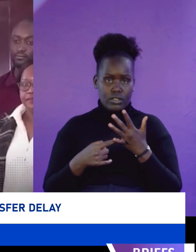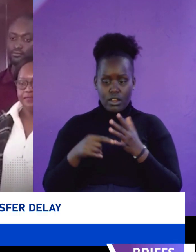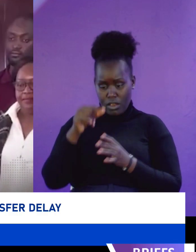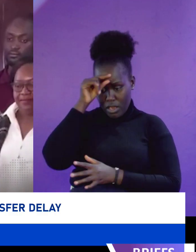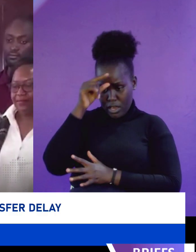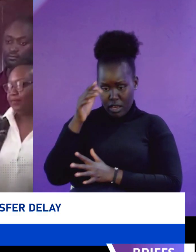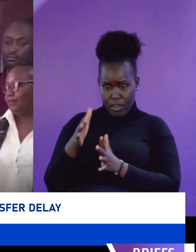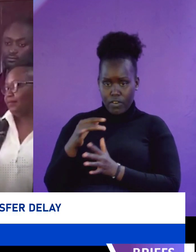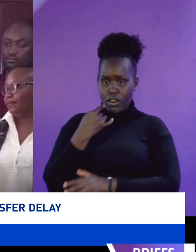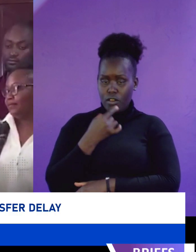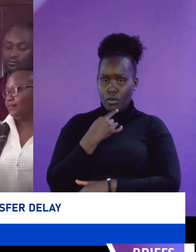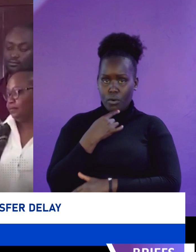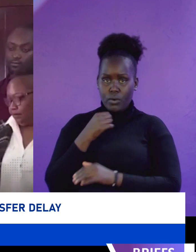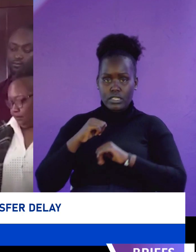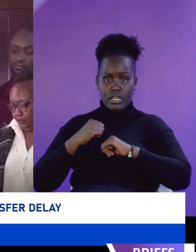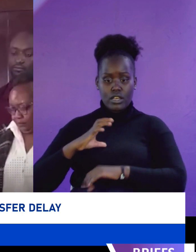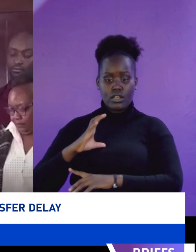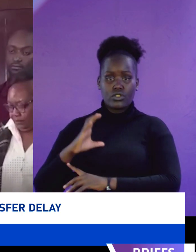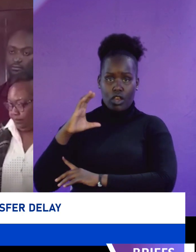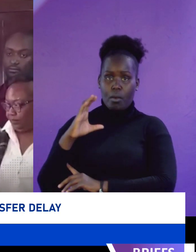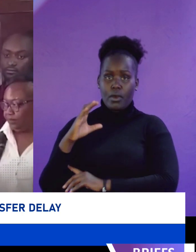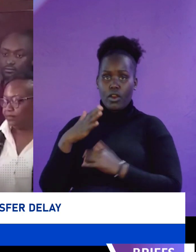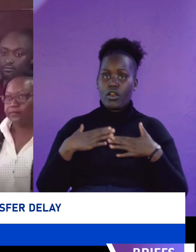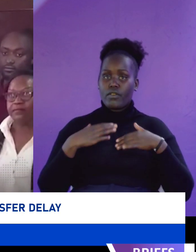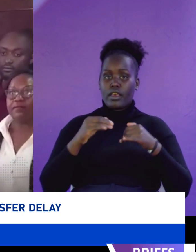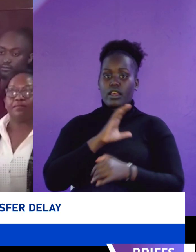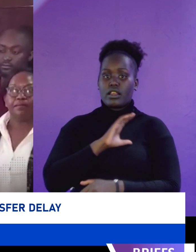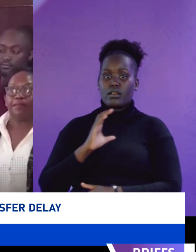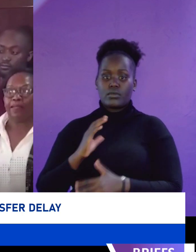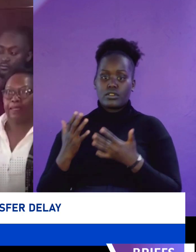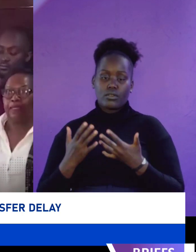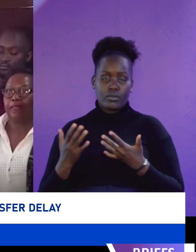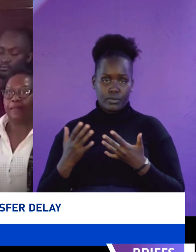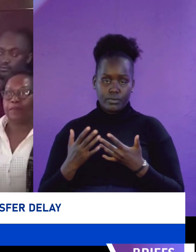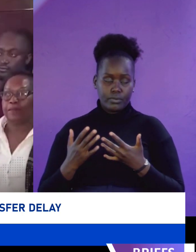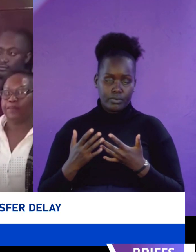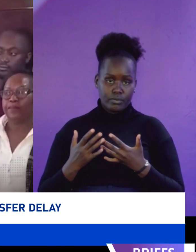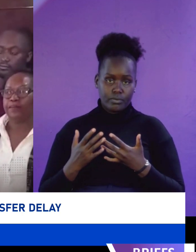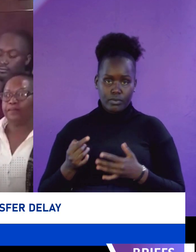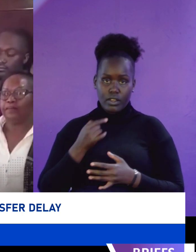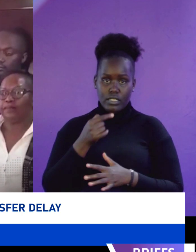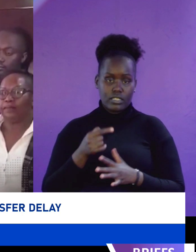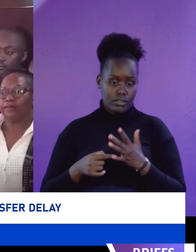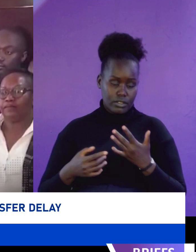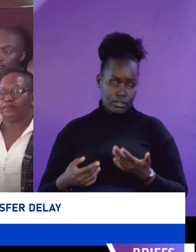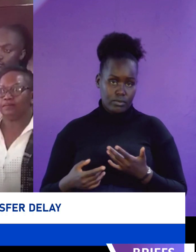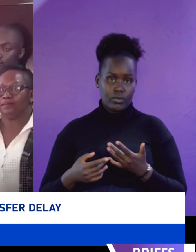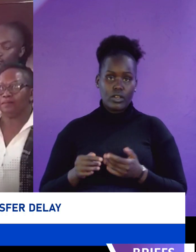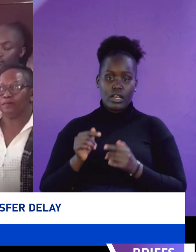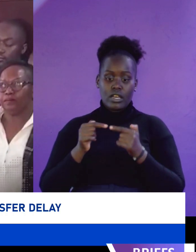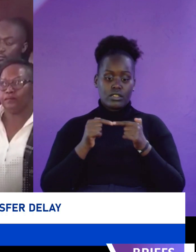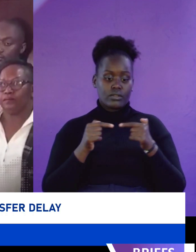is the chairman of the Health Committee in the Council of Governors. He said that he is